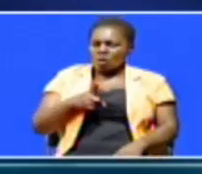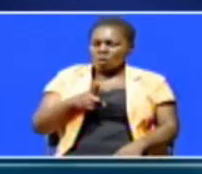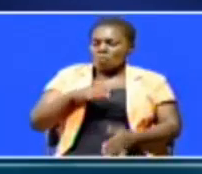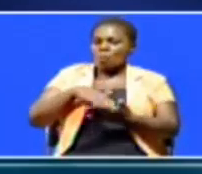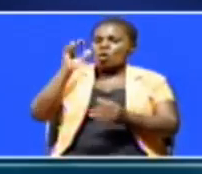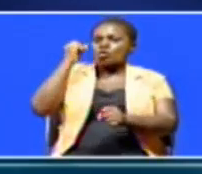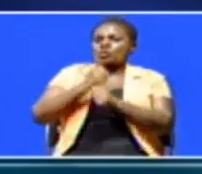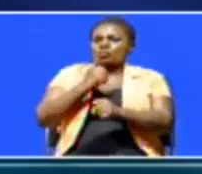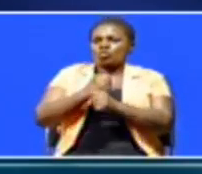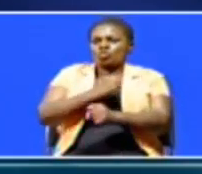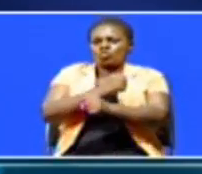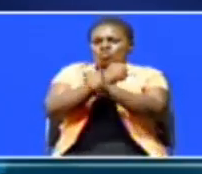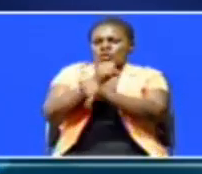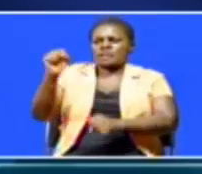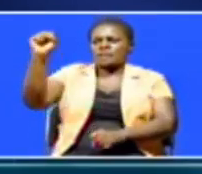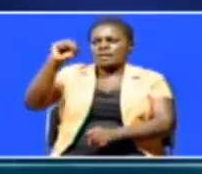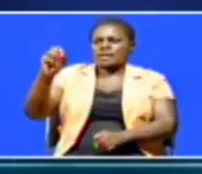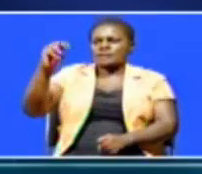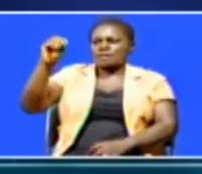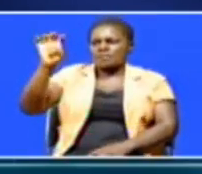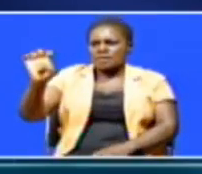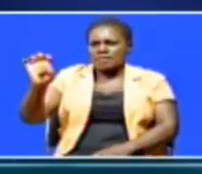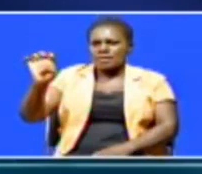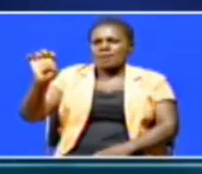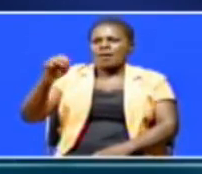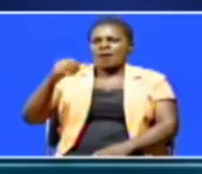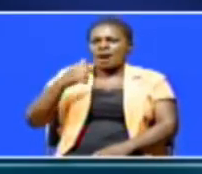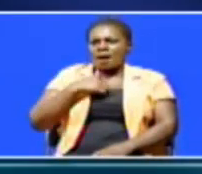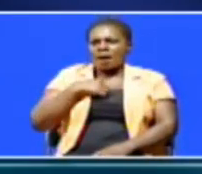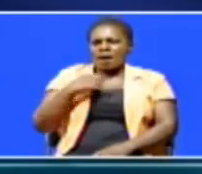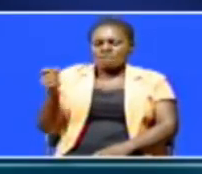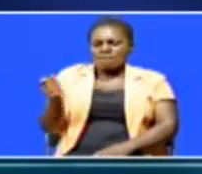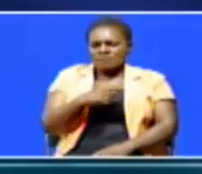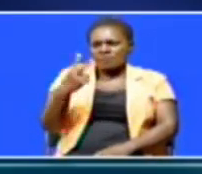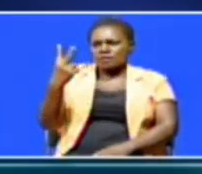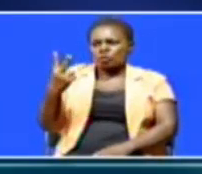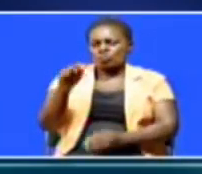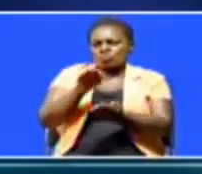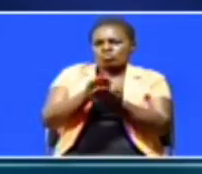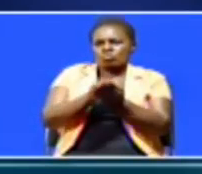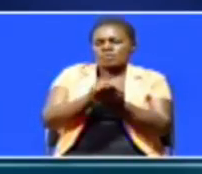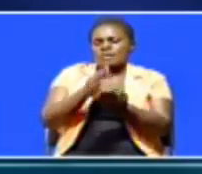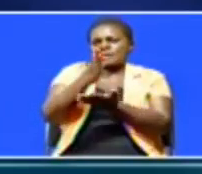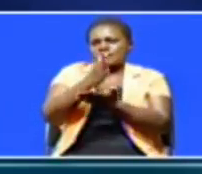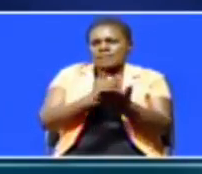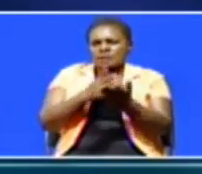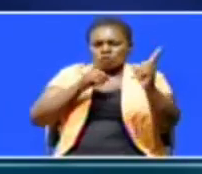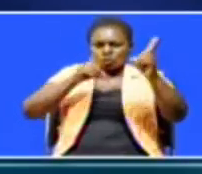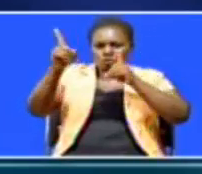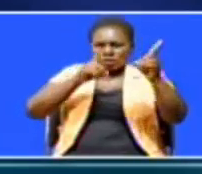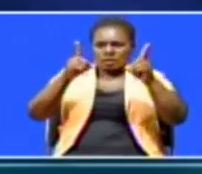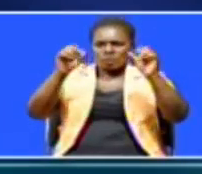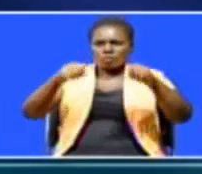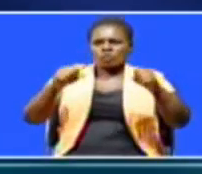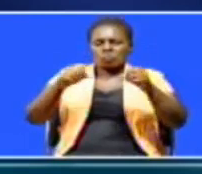done to protect MSMEs and SMEs, which have less than 2 months' worth of cash reserves. In addition, sectors such as tourism could